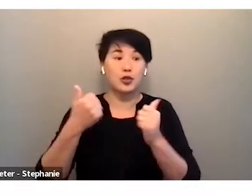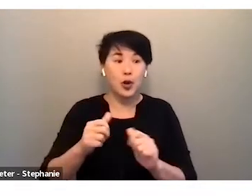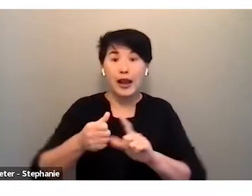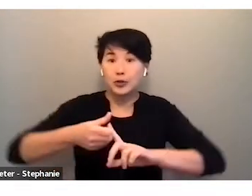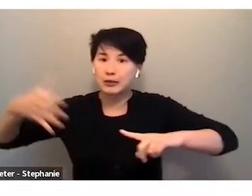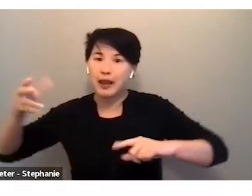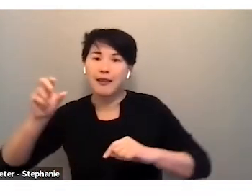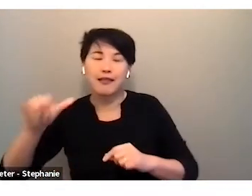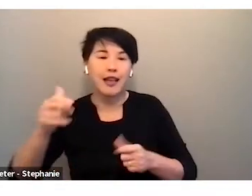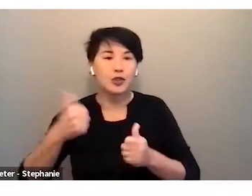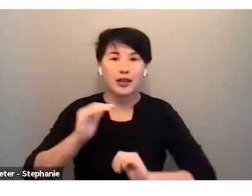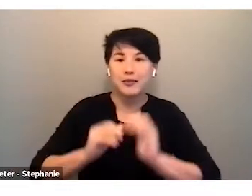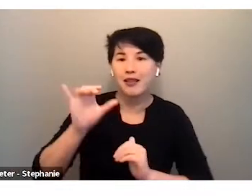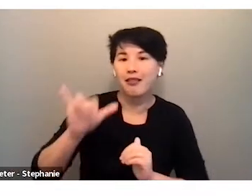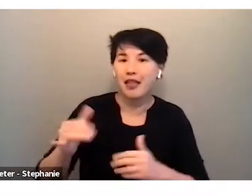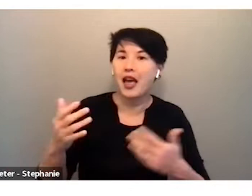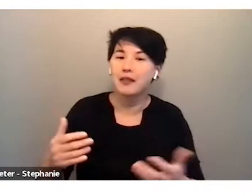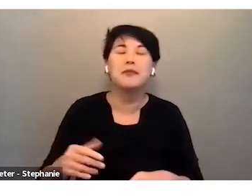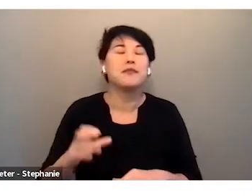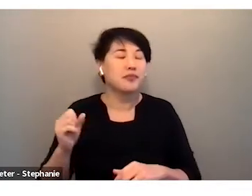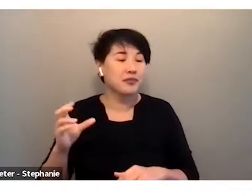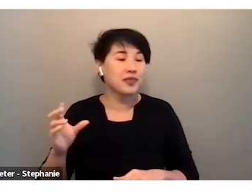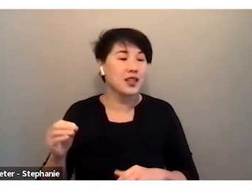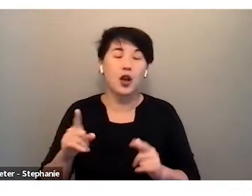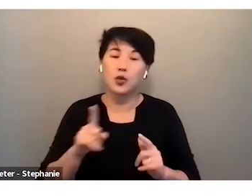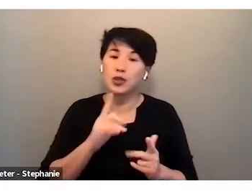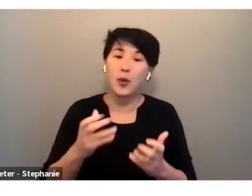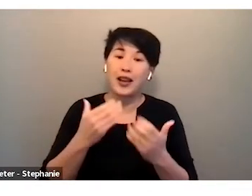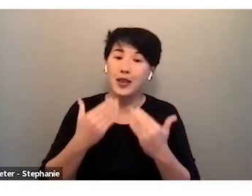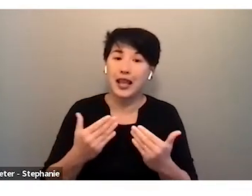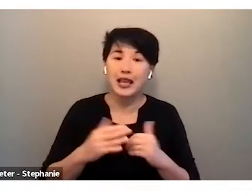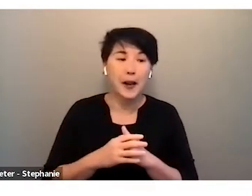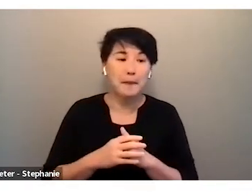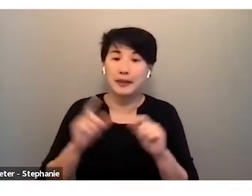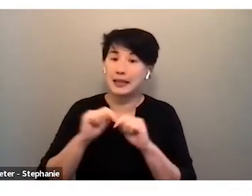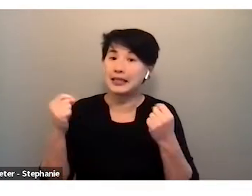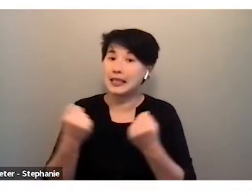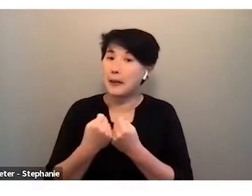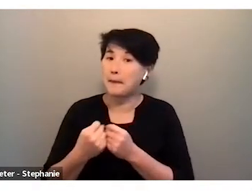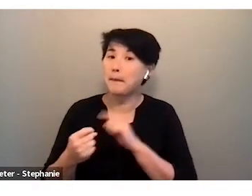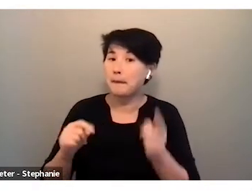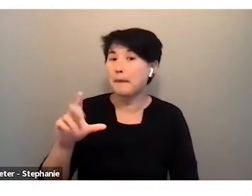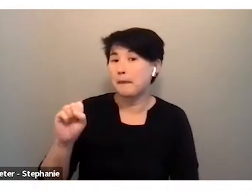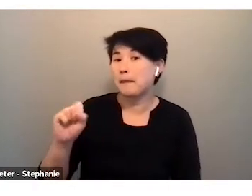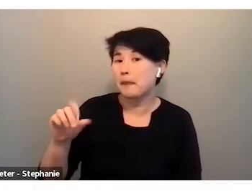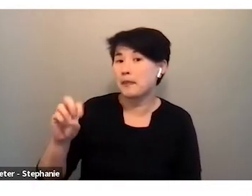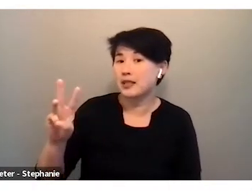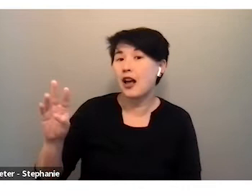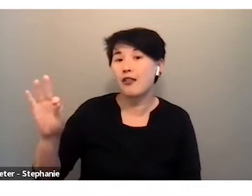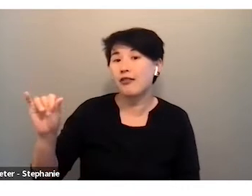manufacturing. So I would really like to thank the team over at Slow Factory and